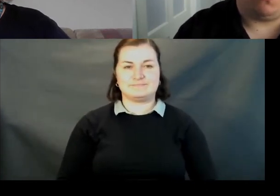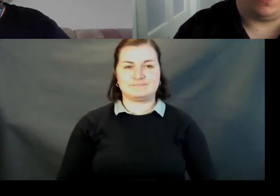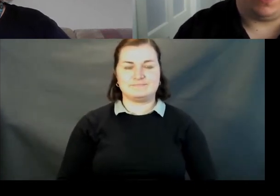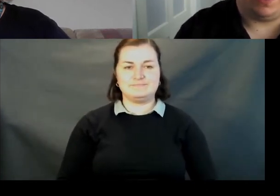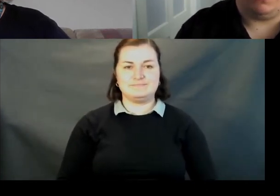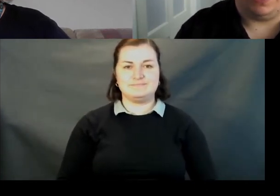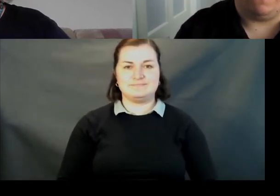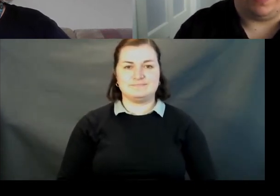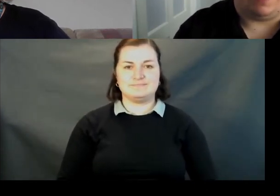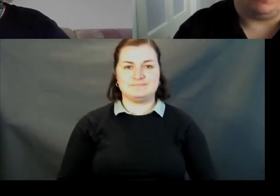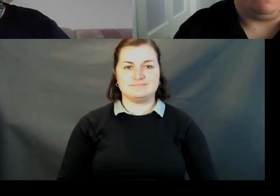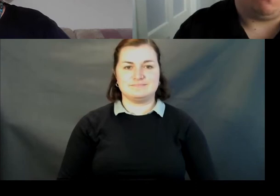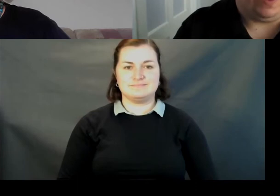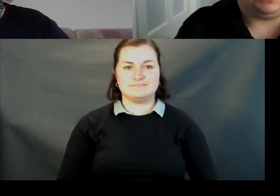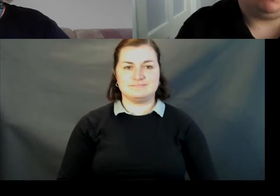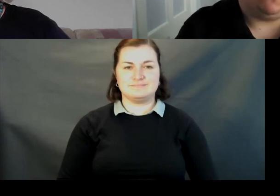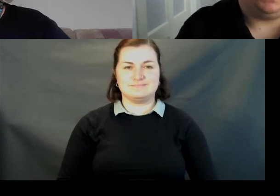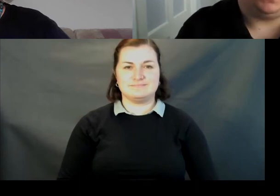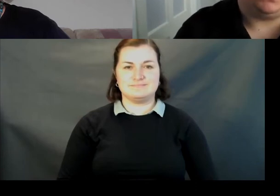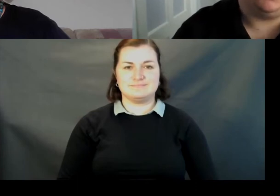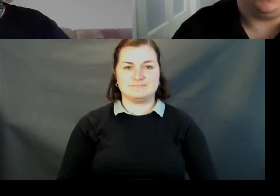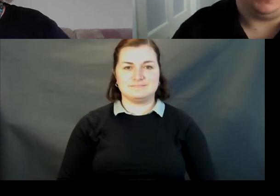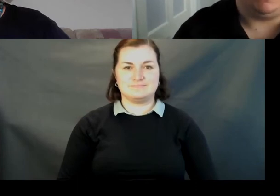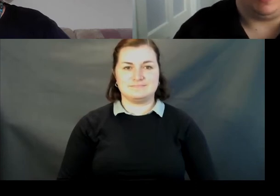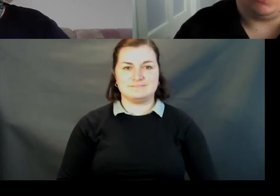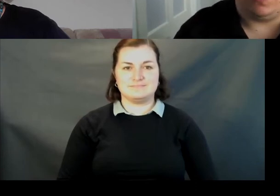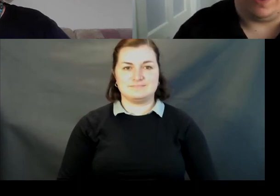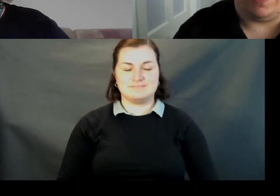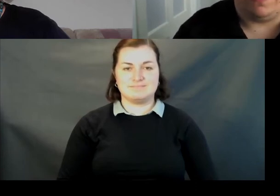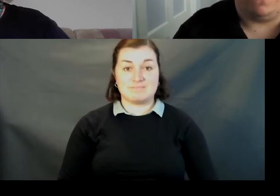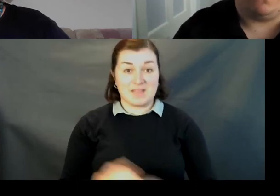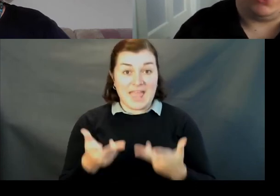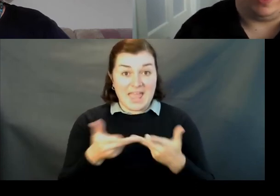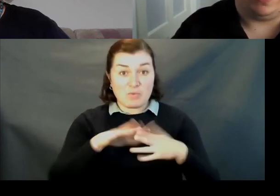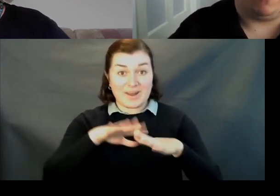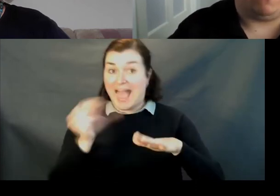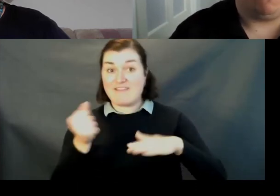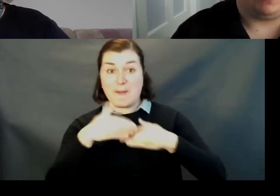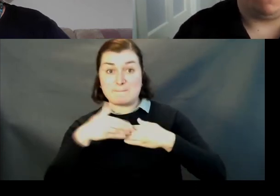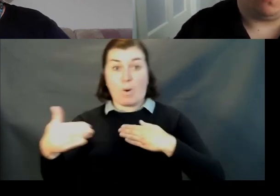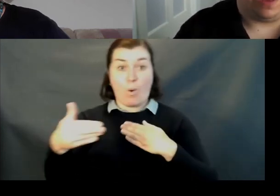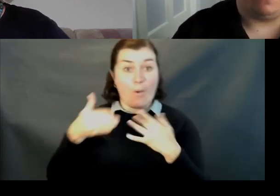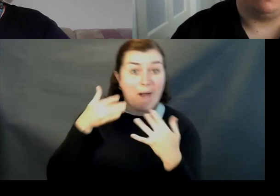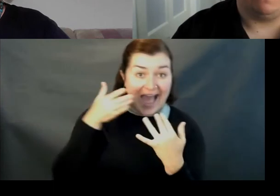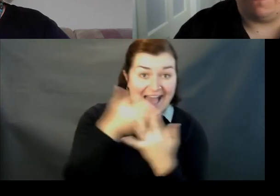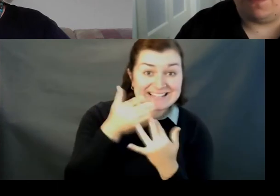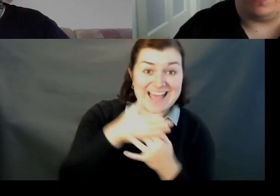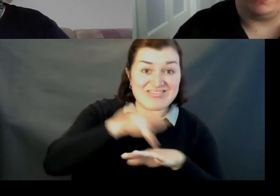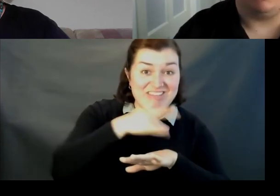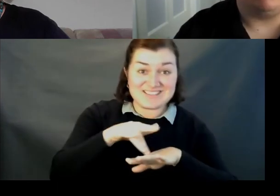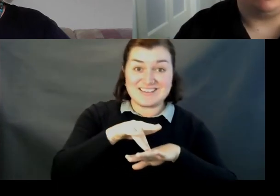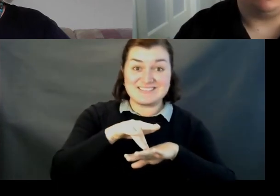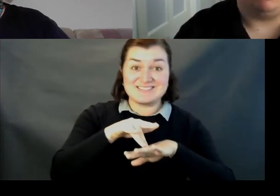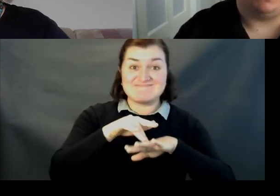more inclusive and able to have more access performances, we need to make sure that we're fully trained up and ready for that